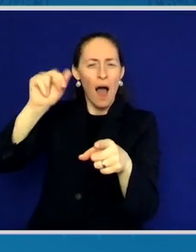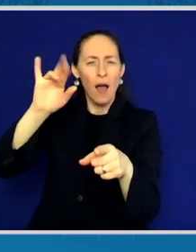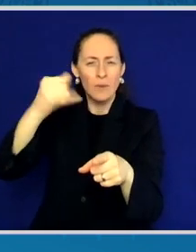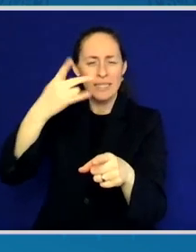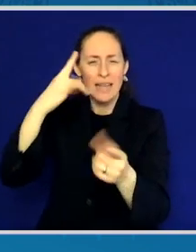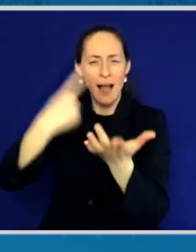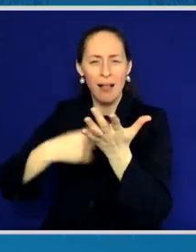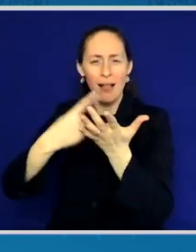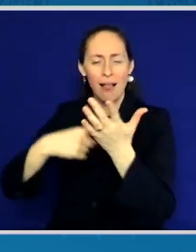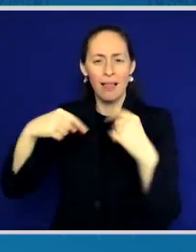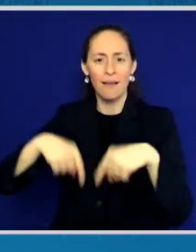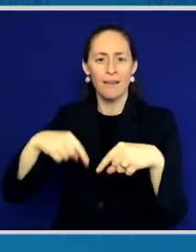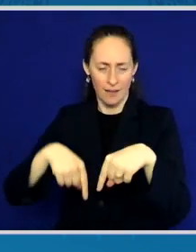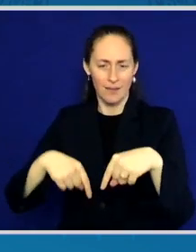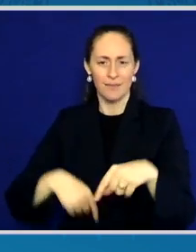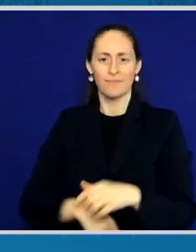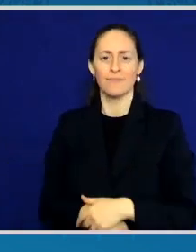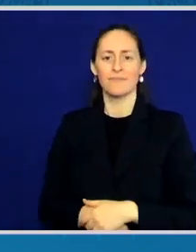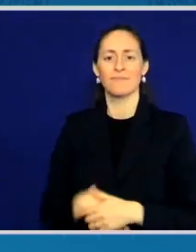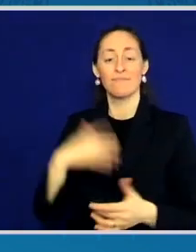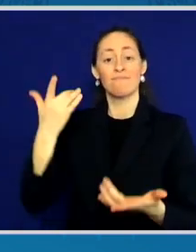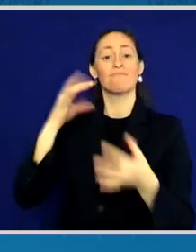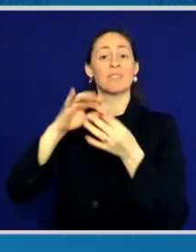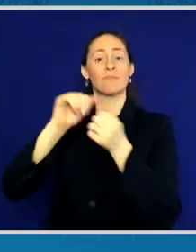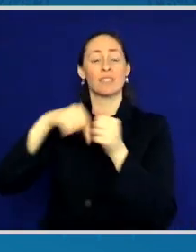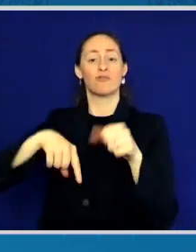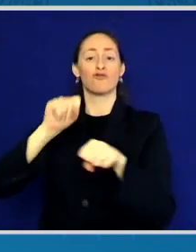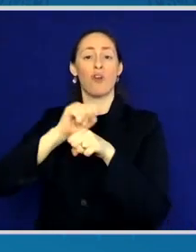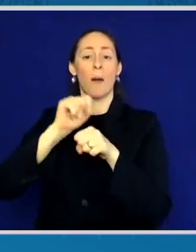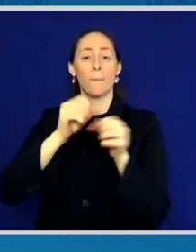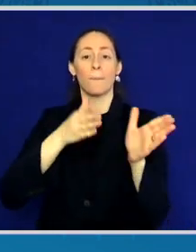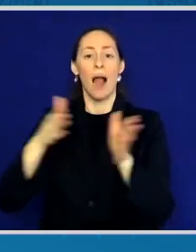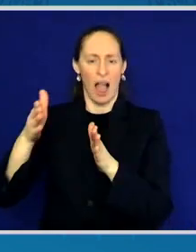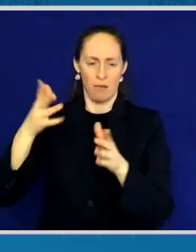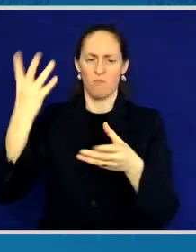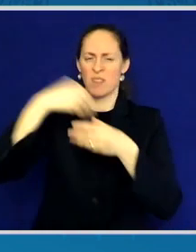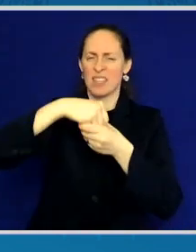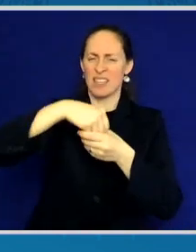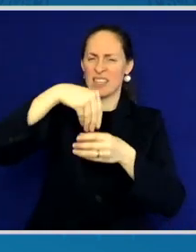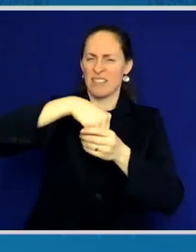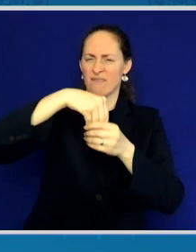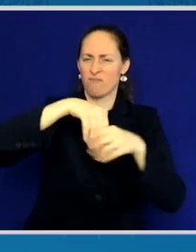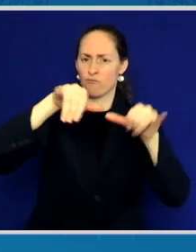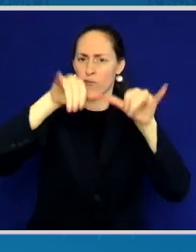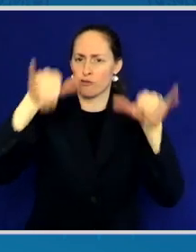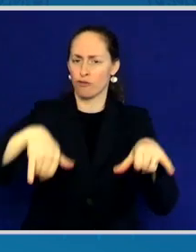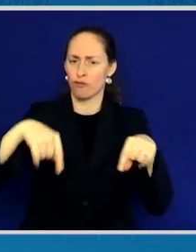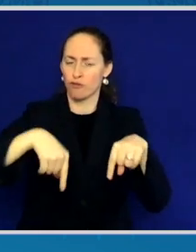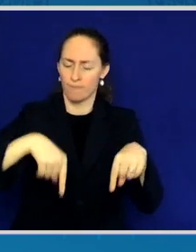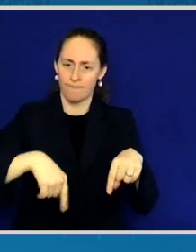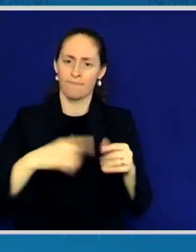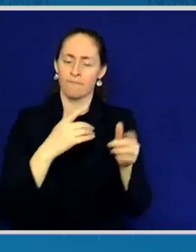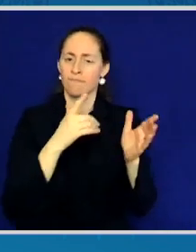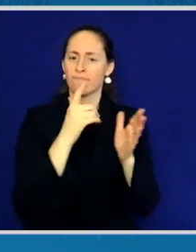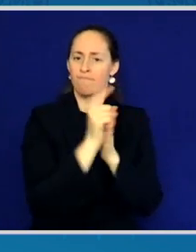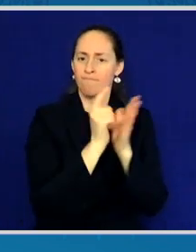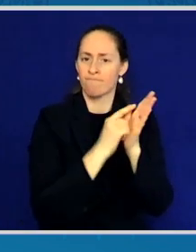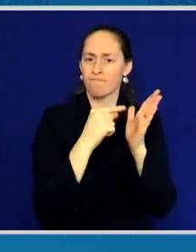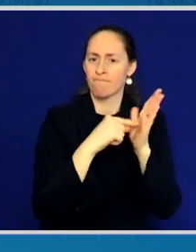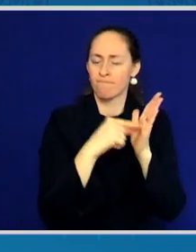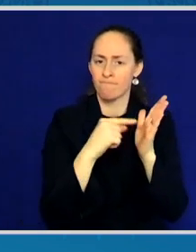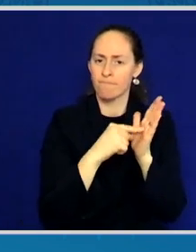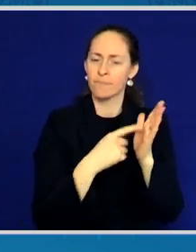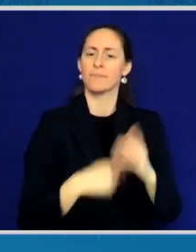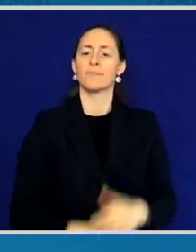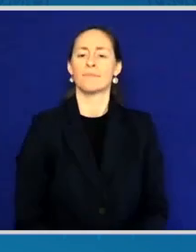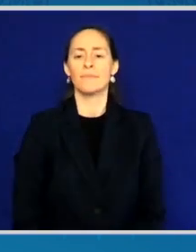of the jobs plan, the infrastructure plan, and in our long-term but really medium-term efforts